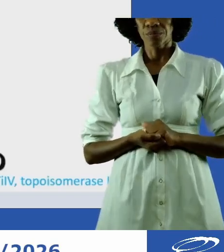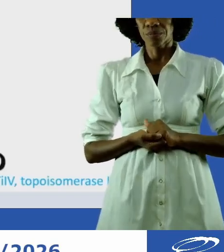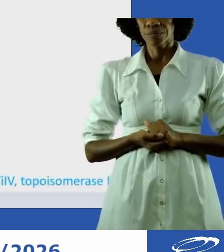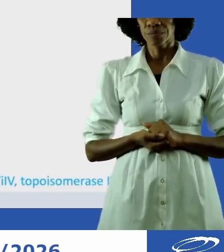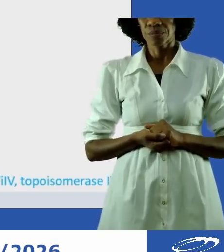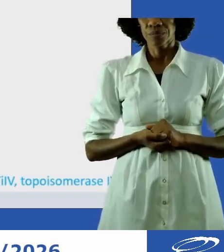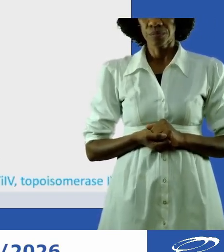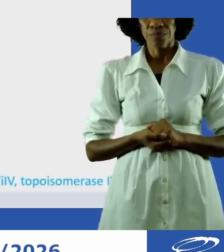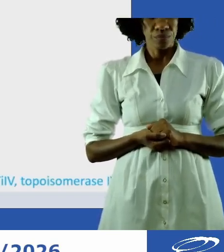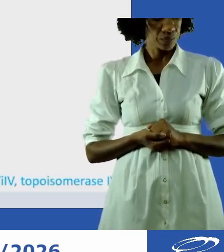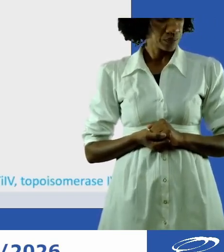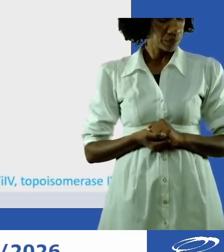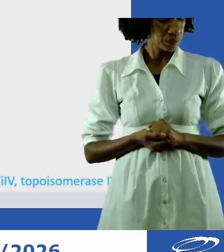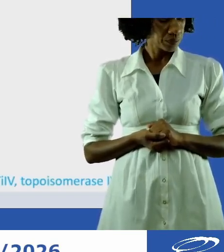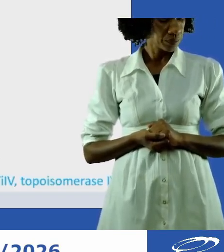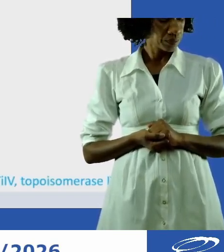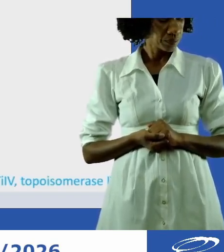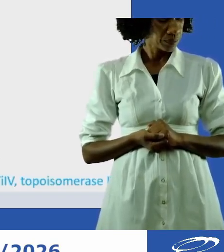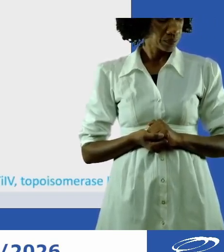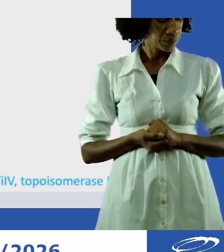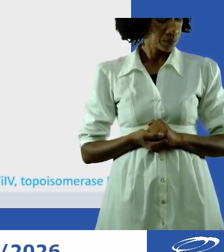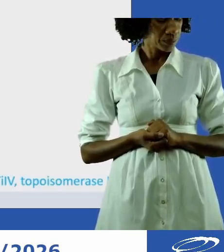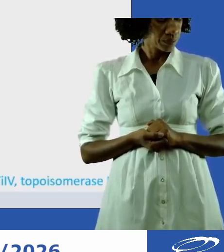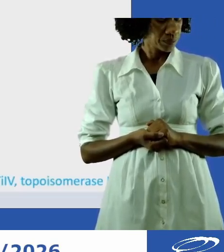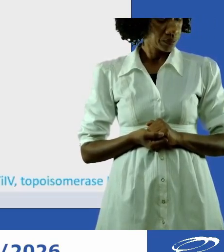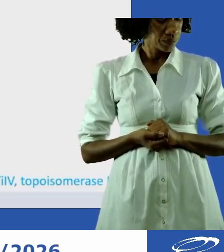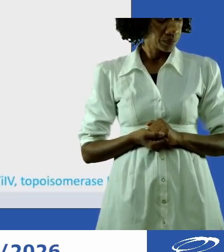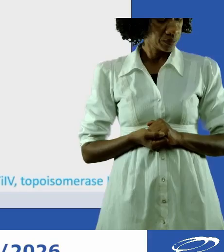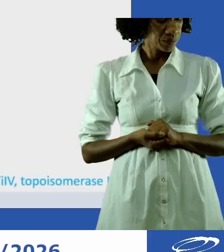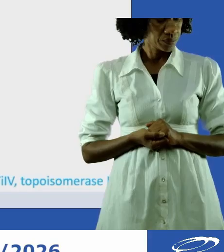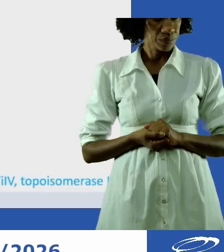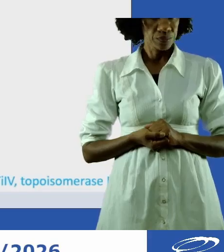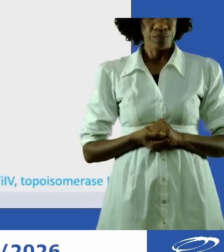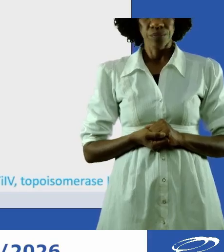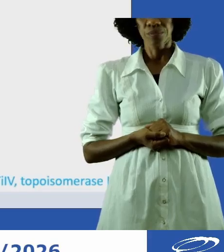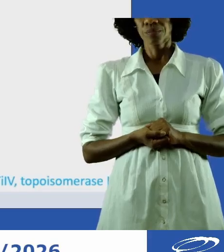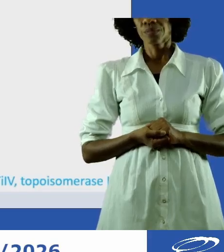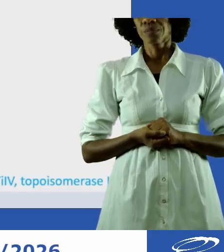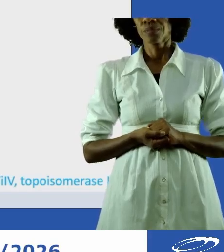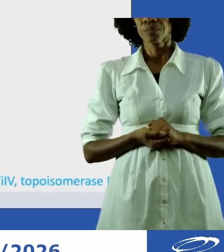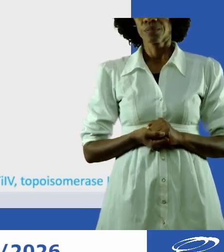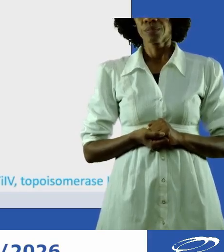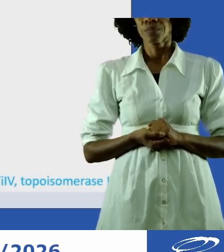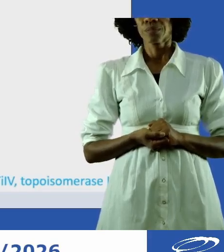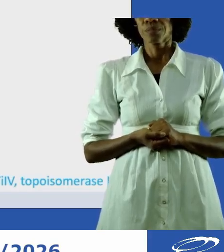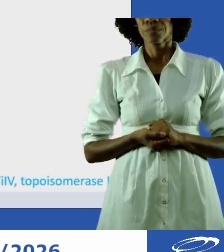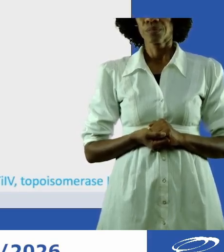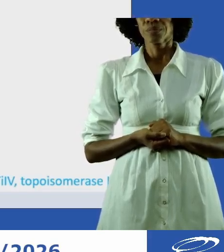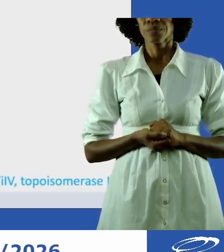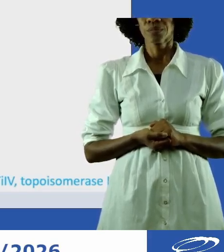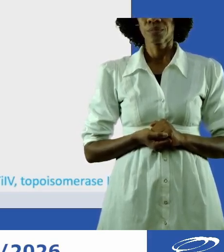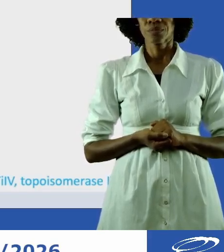The second drug I wanted to discuss is a new fluoroquinolone, still